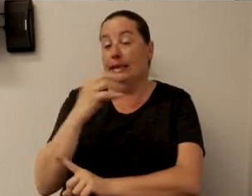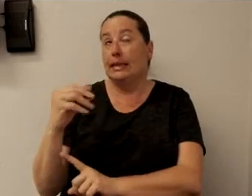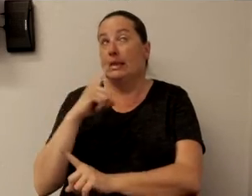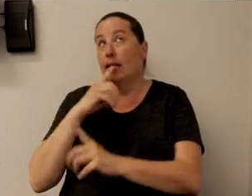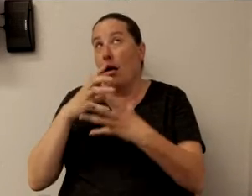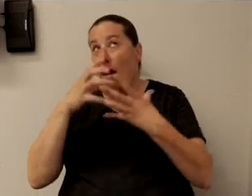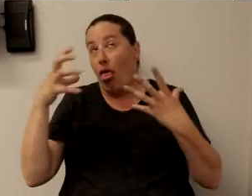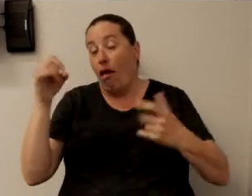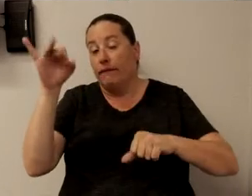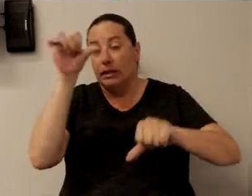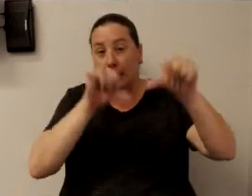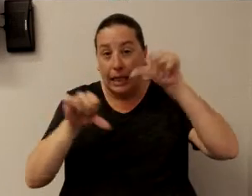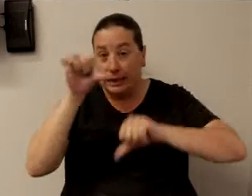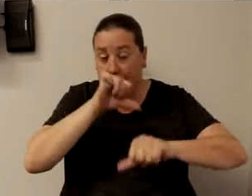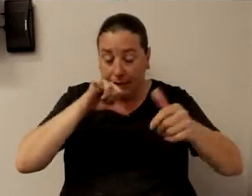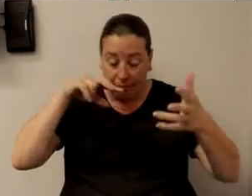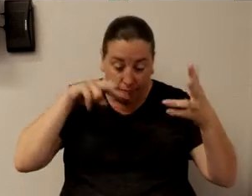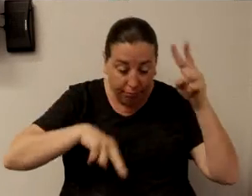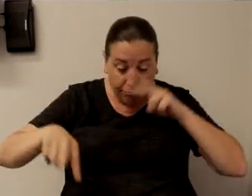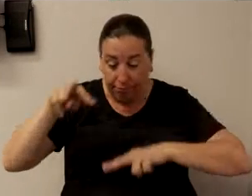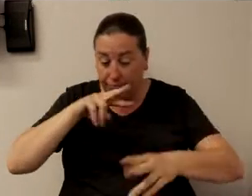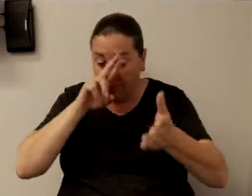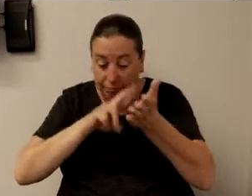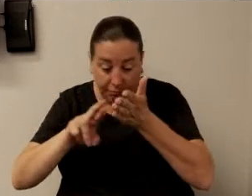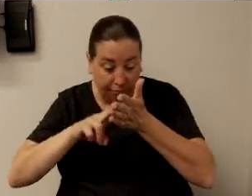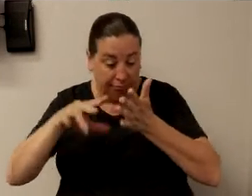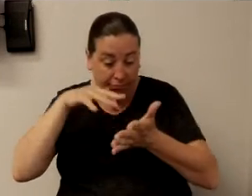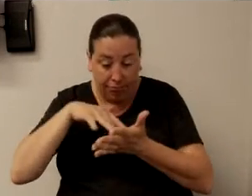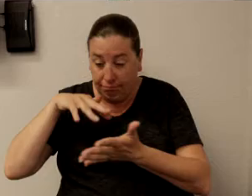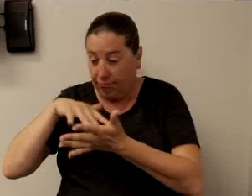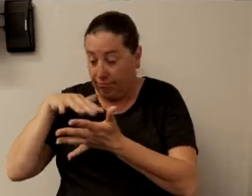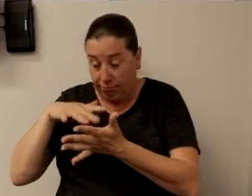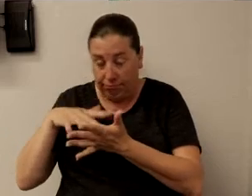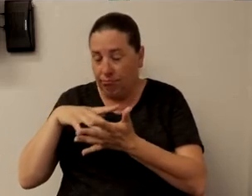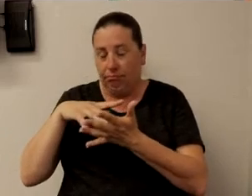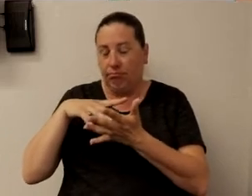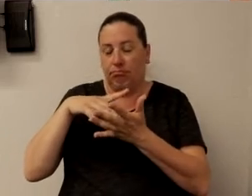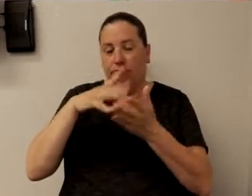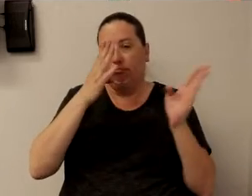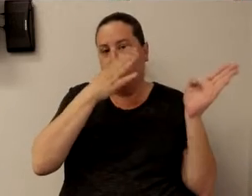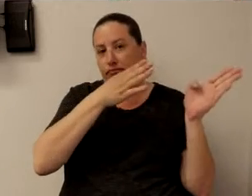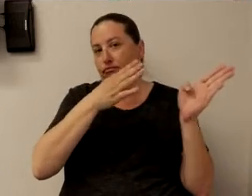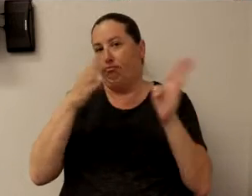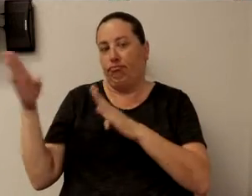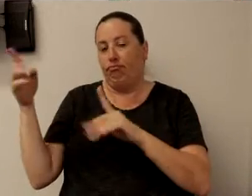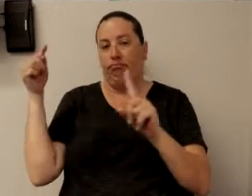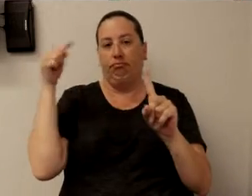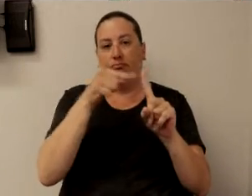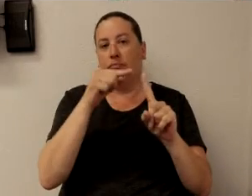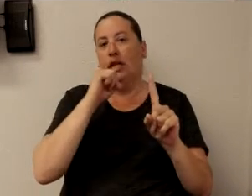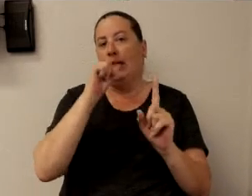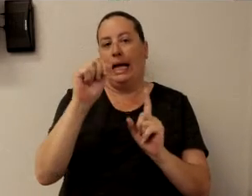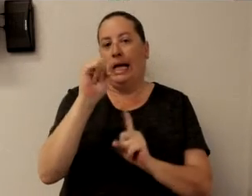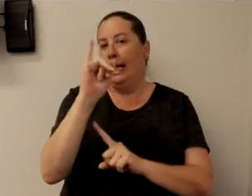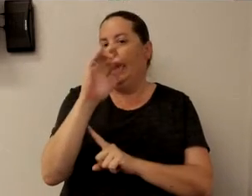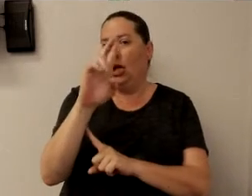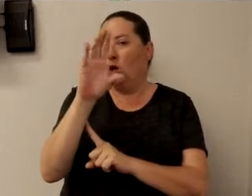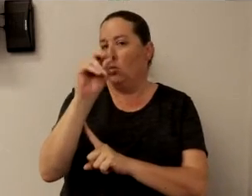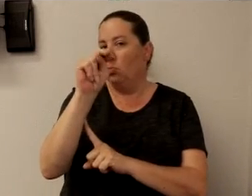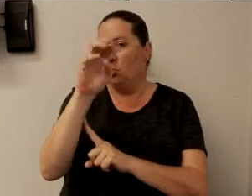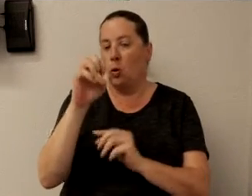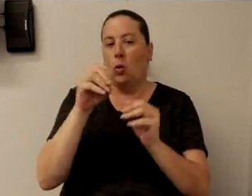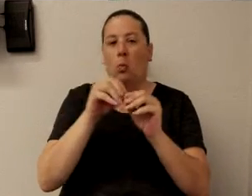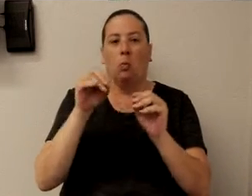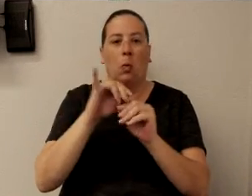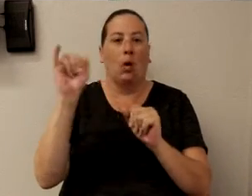study moved away from the airborne belief to the droplets. And so that's